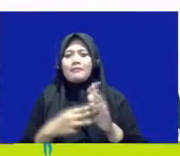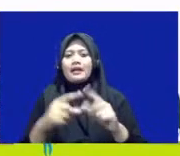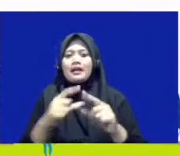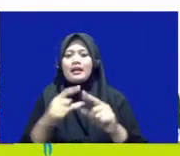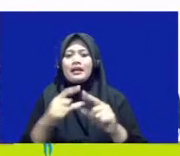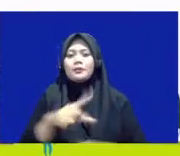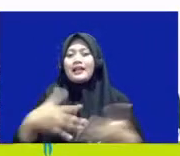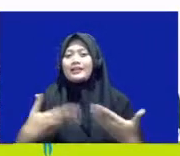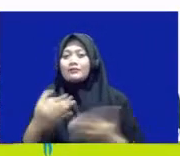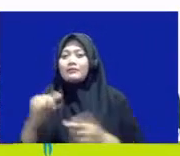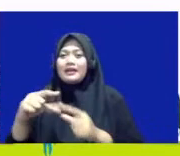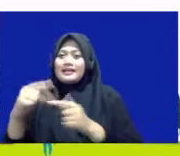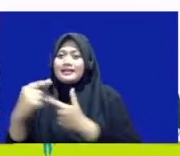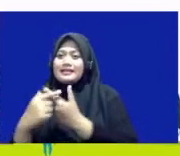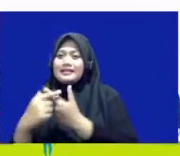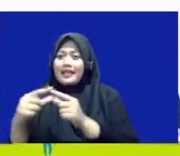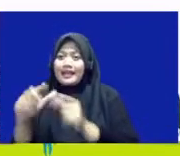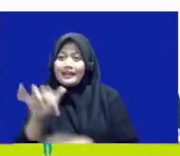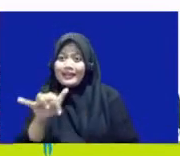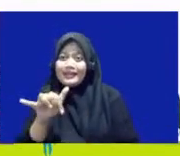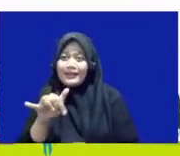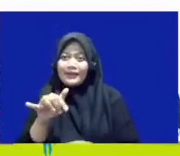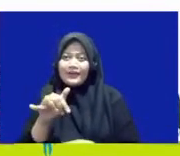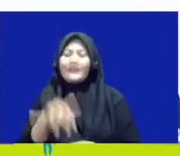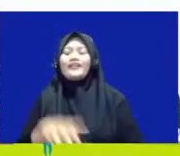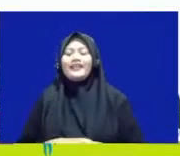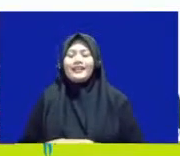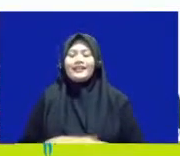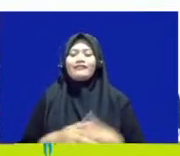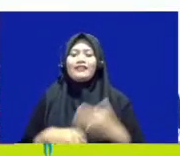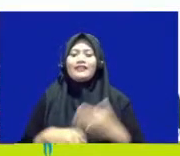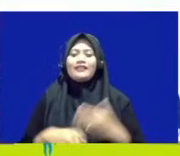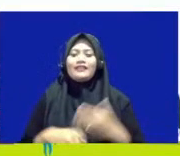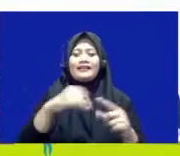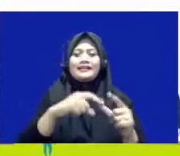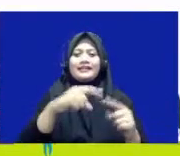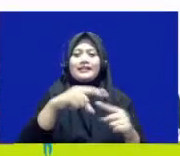followed by Pete. Krista, time is yours.